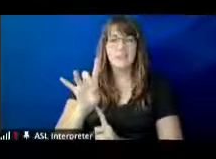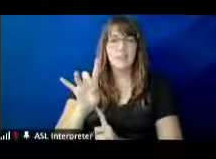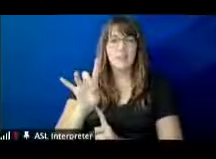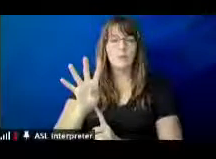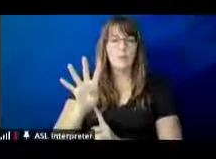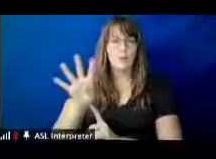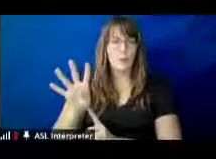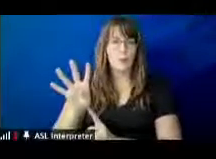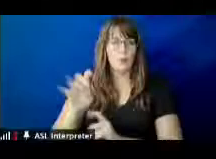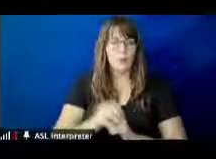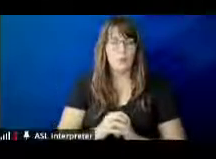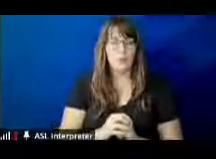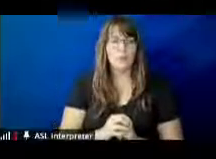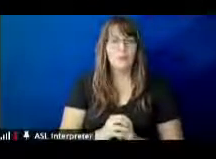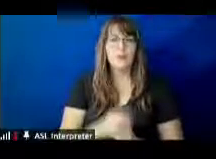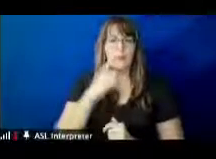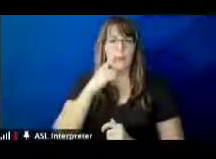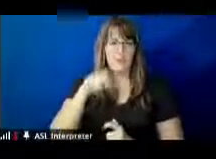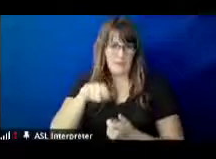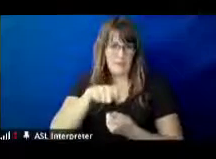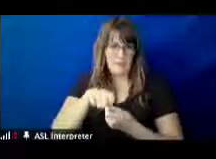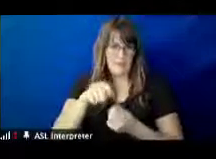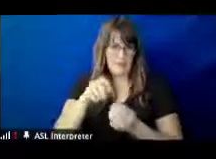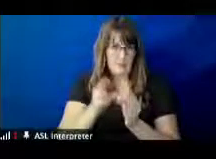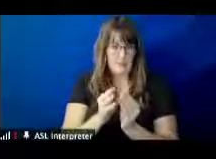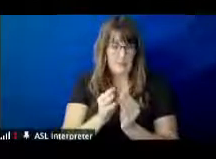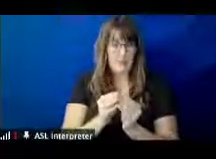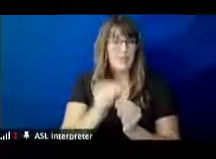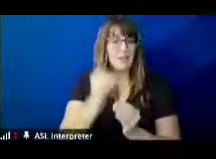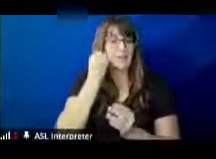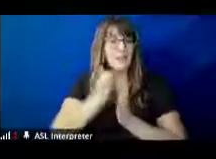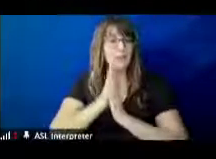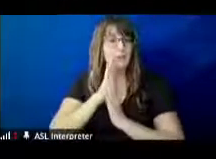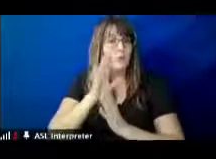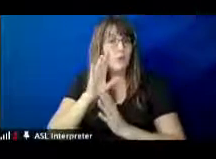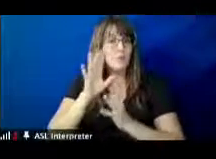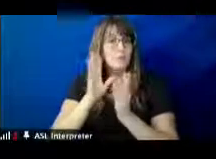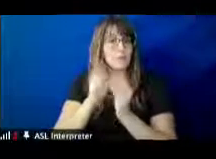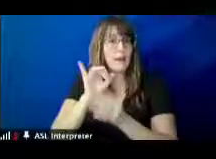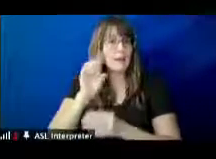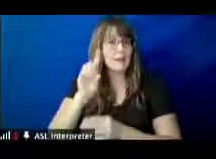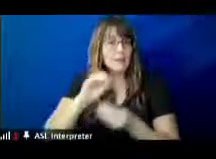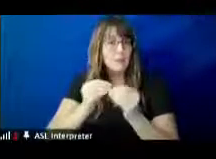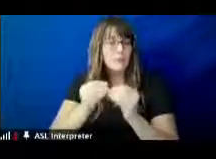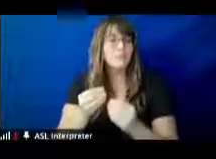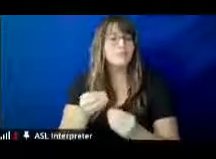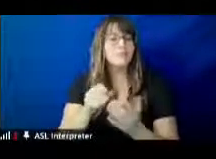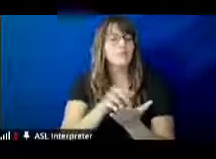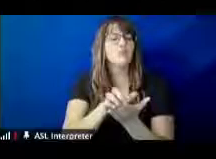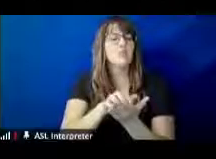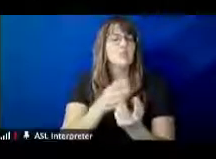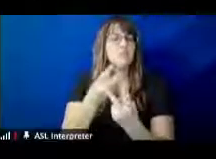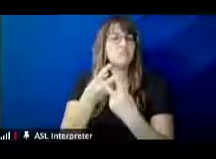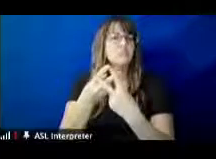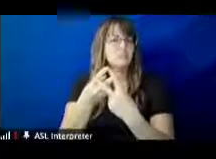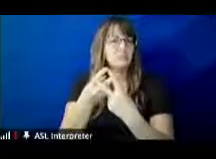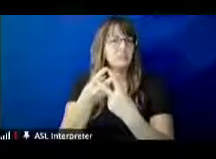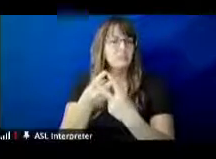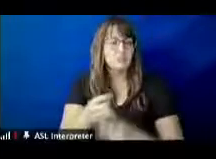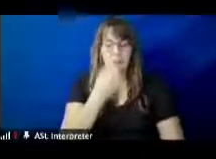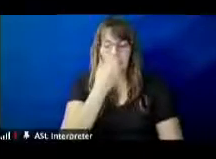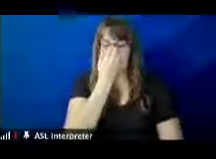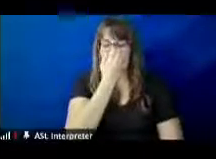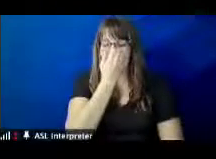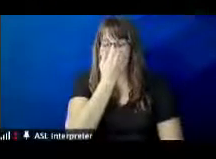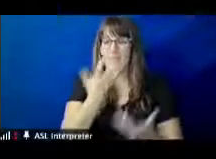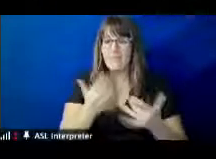889-6138-6844 for this meeting. When prompted to enter a participant ID, simply press the pound key. Once you have dialed